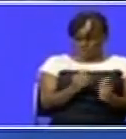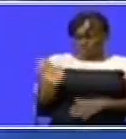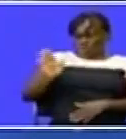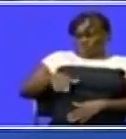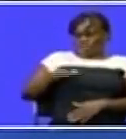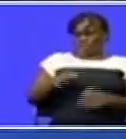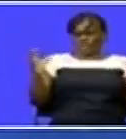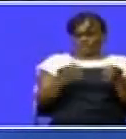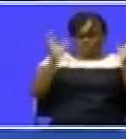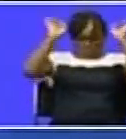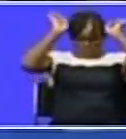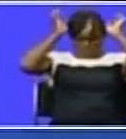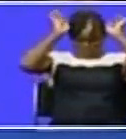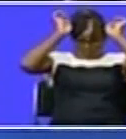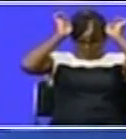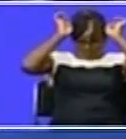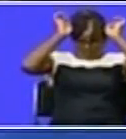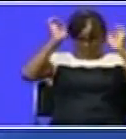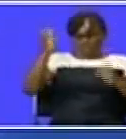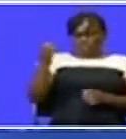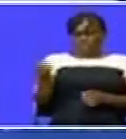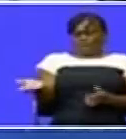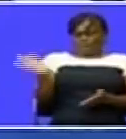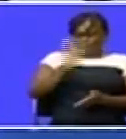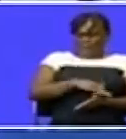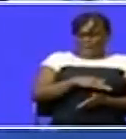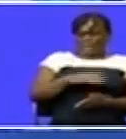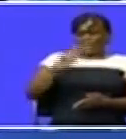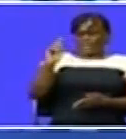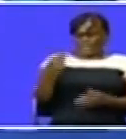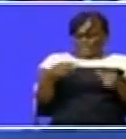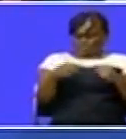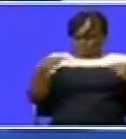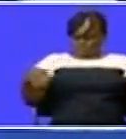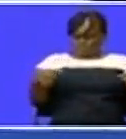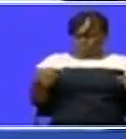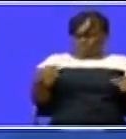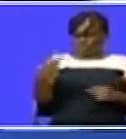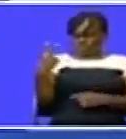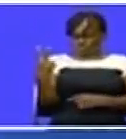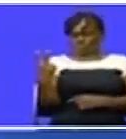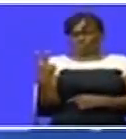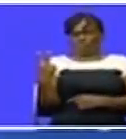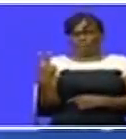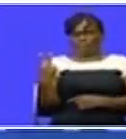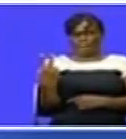races, Ethiopia's Tugista Tufa will renew her rivalry with Kenya's Mary Keitani and Florence Kiplagat.